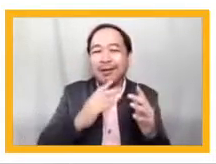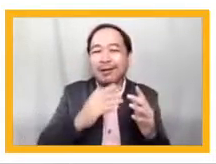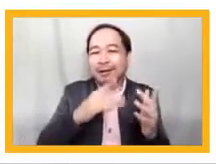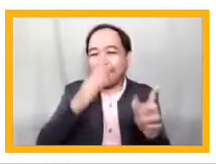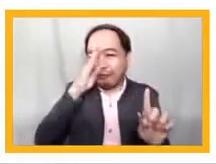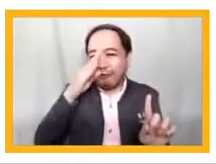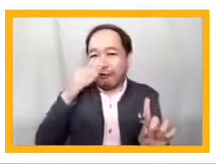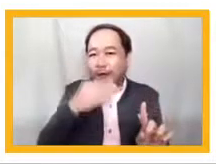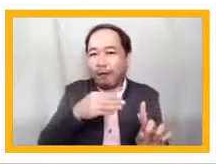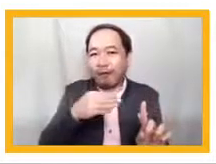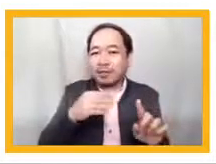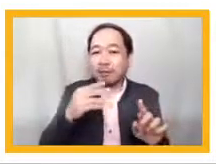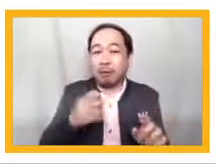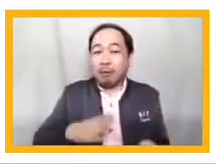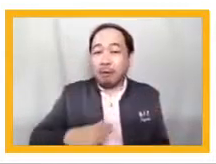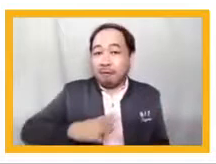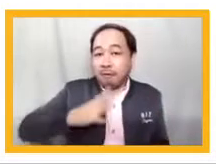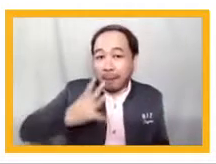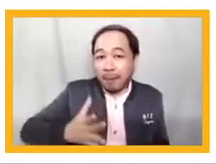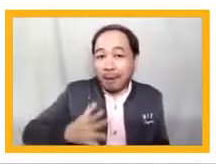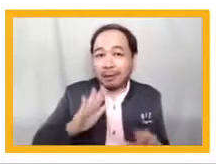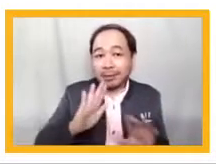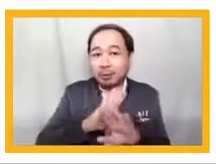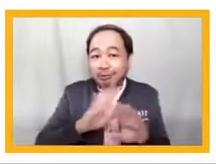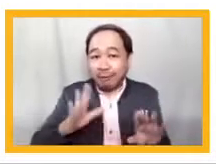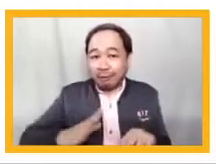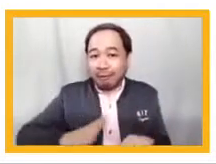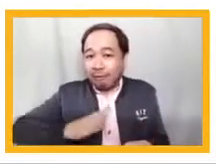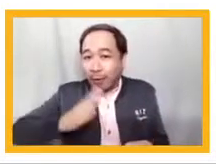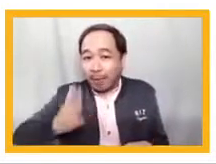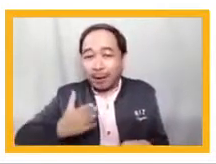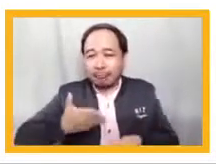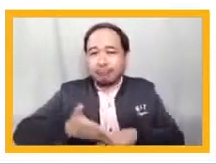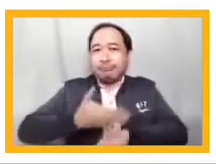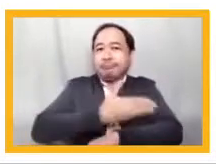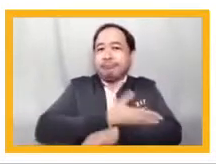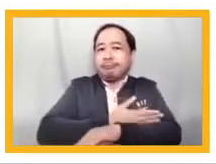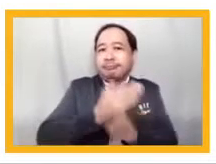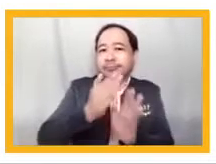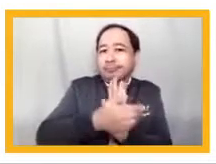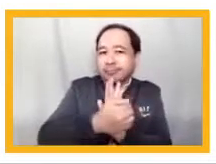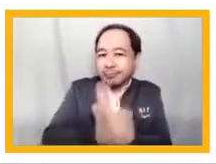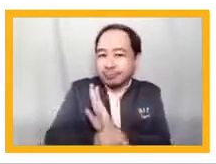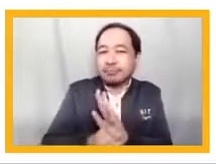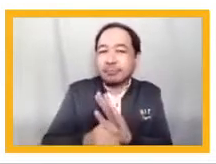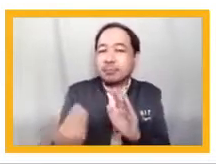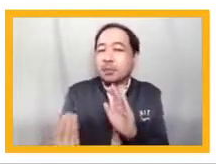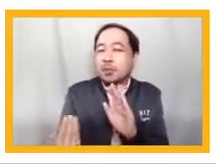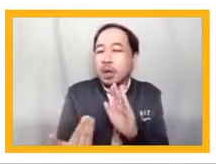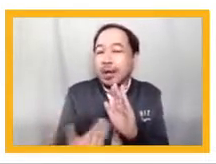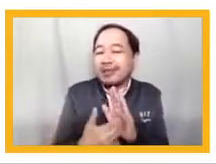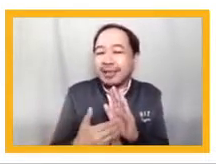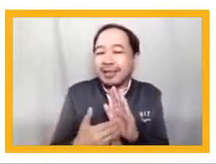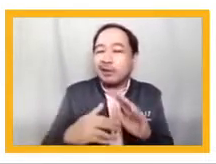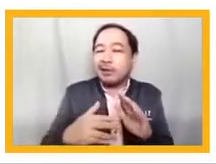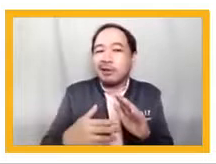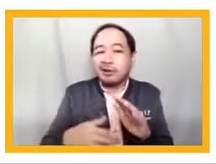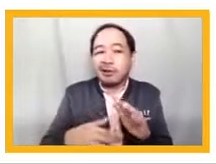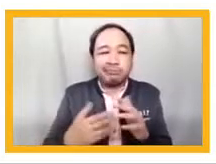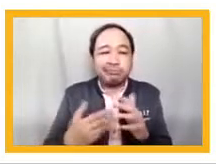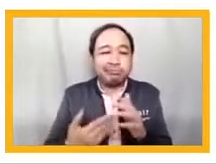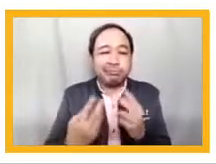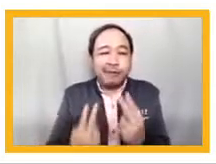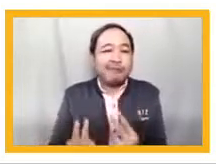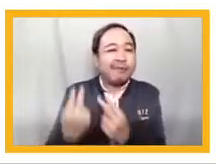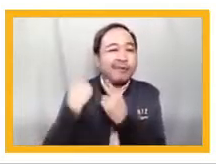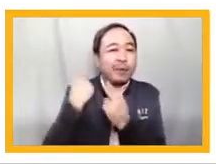upskilling, reskilling, and it is going to be transferable. And we also provide blockchain-based learning credential system that